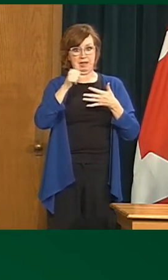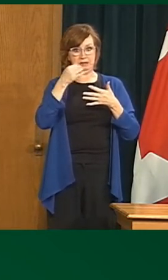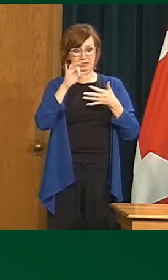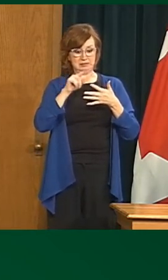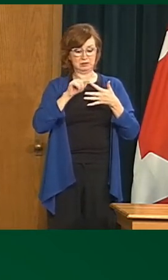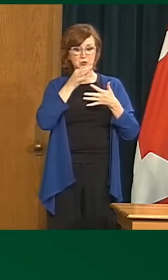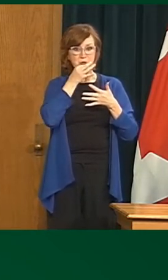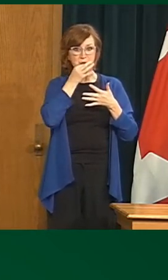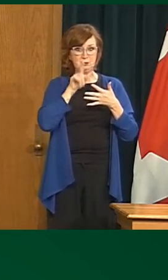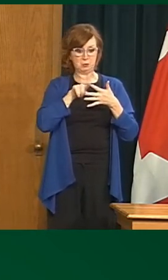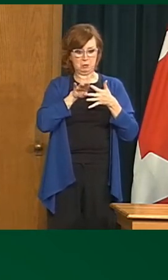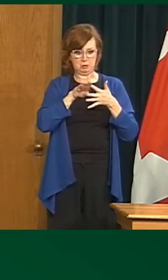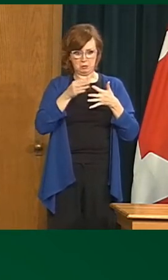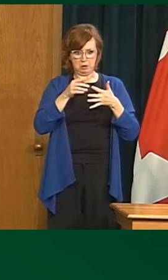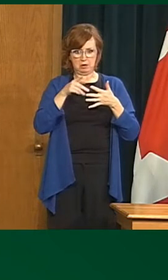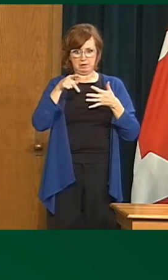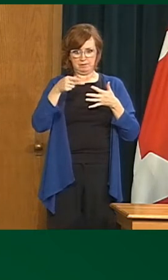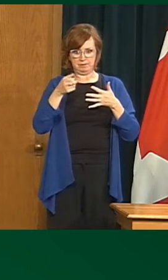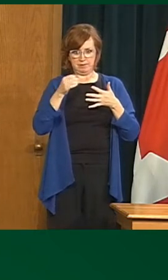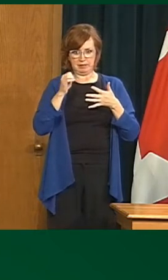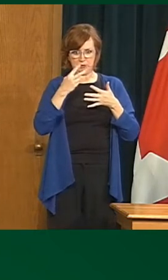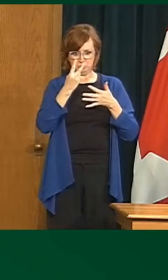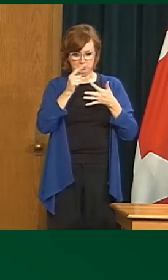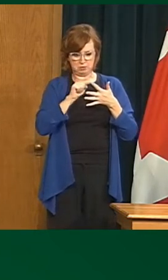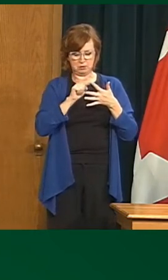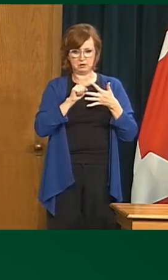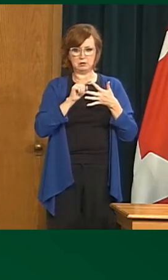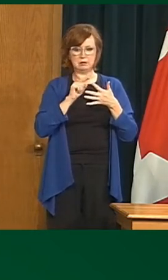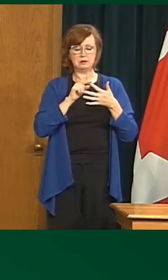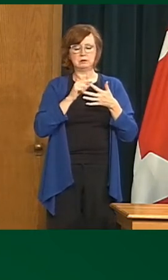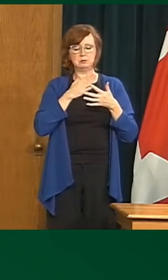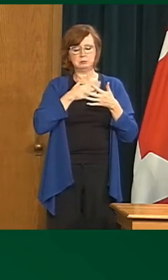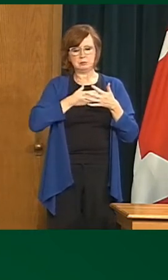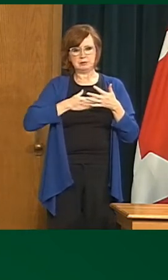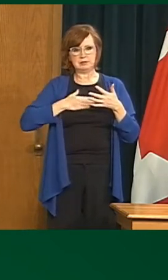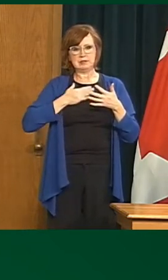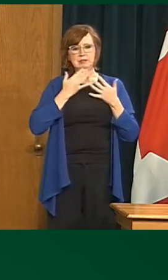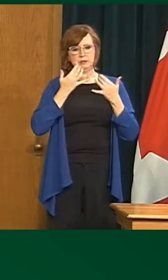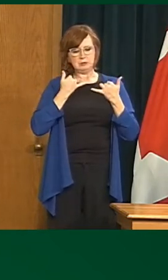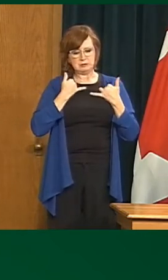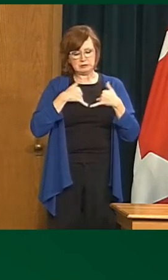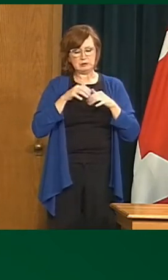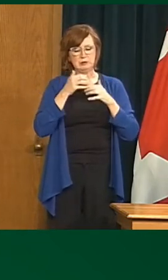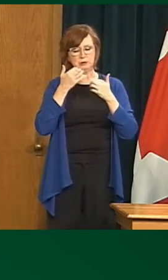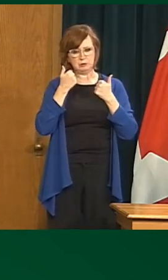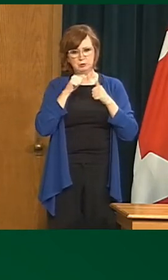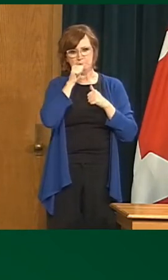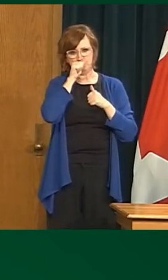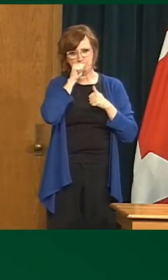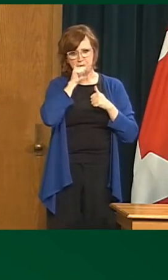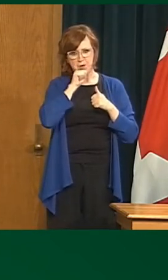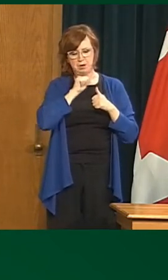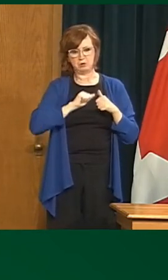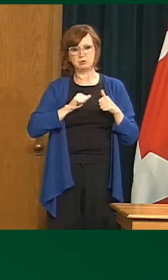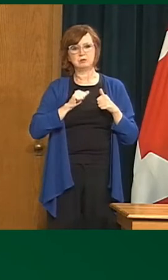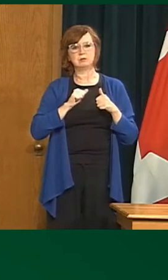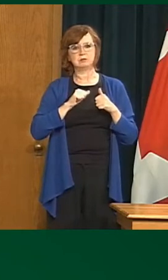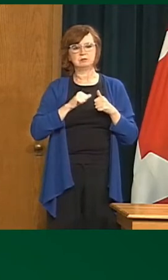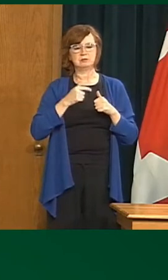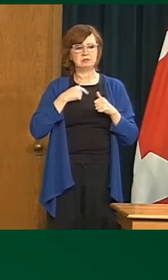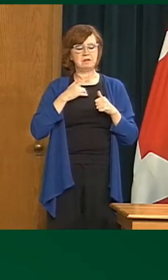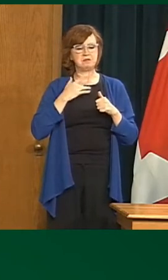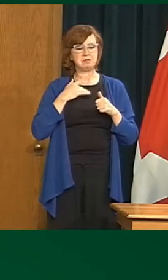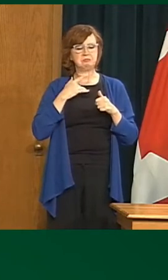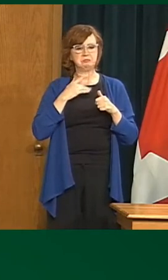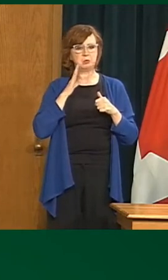maintaining some discipline in our social lives and as we're out and about enjoying the outdoors. So I'll just stop there,